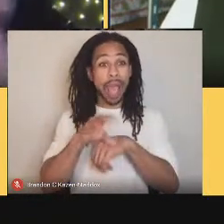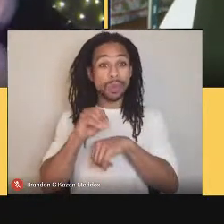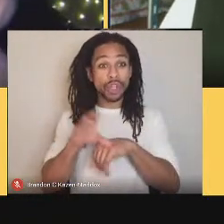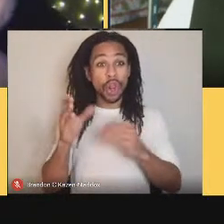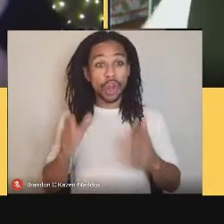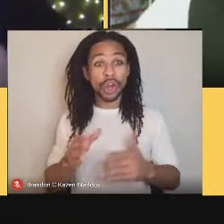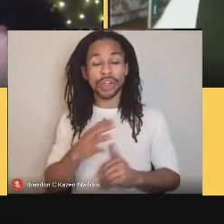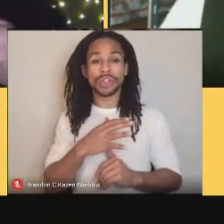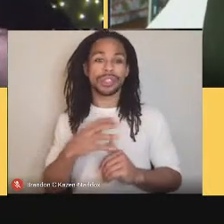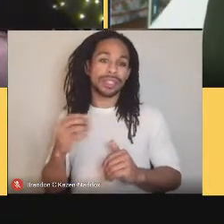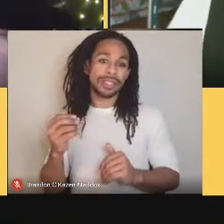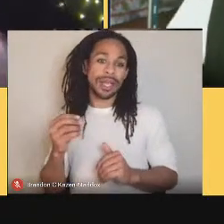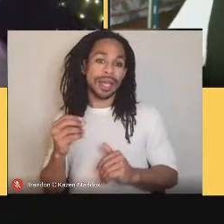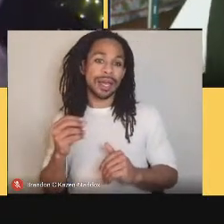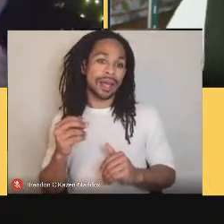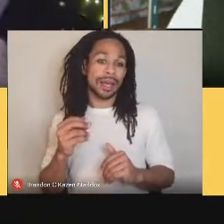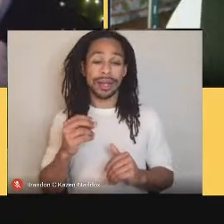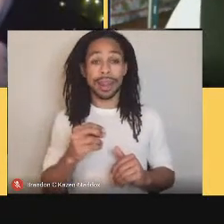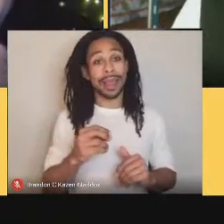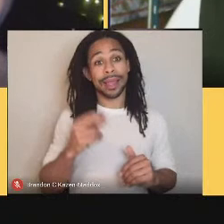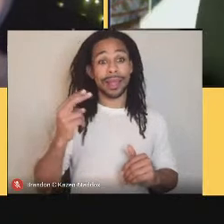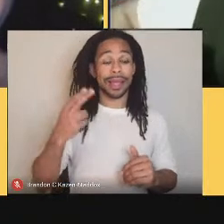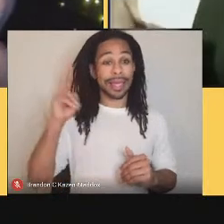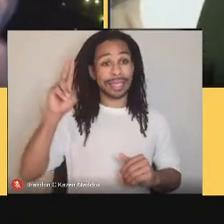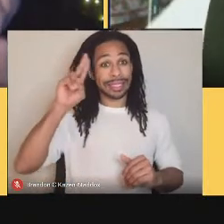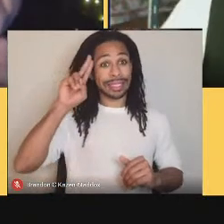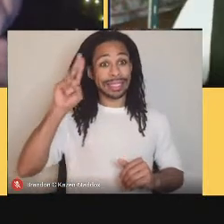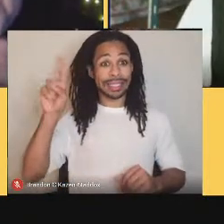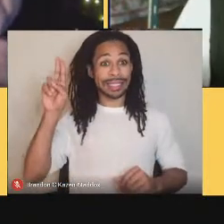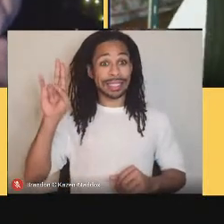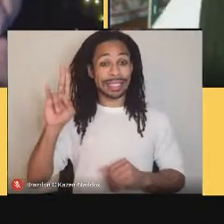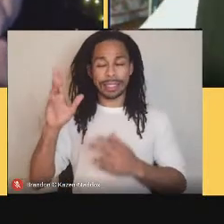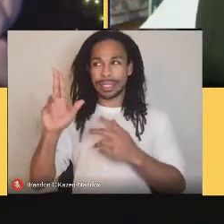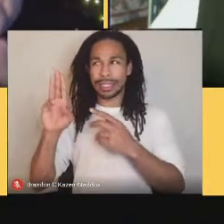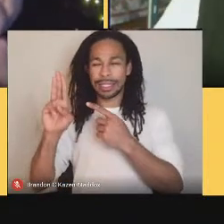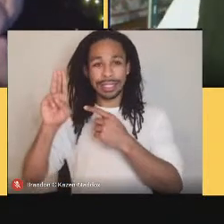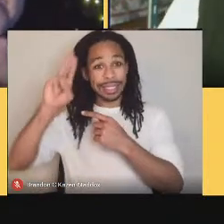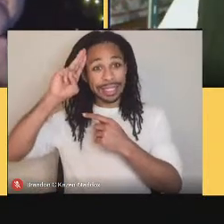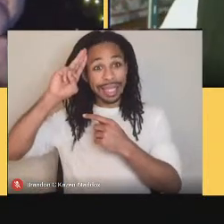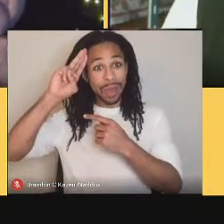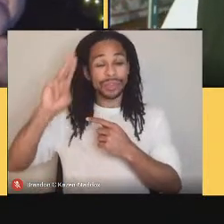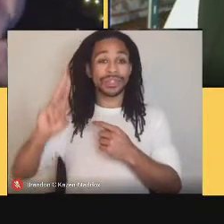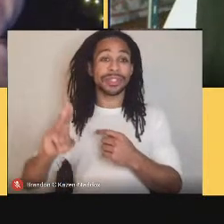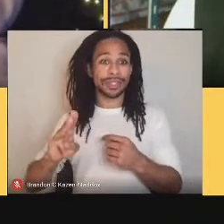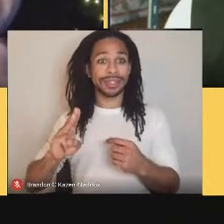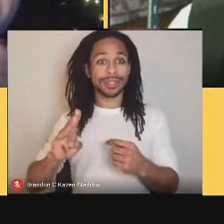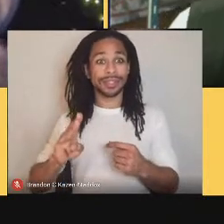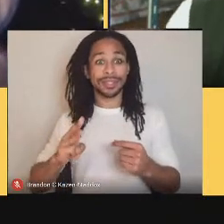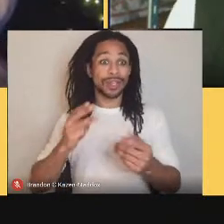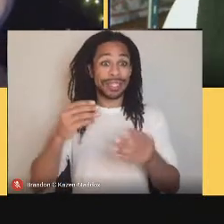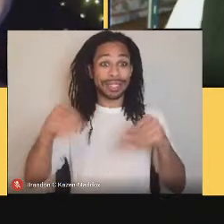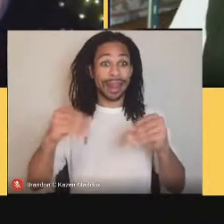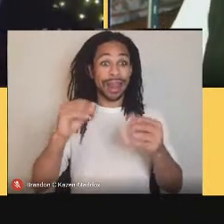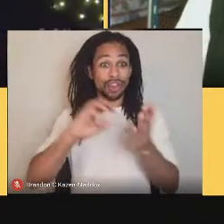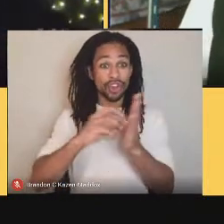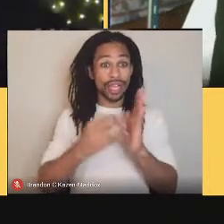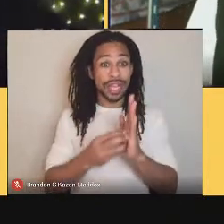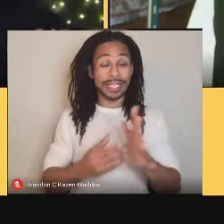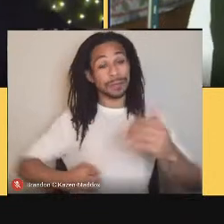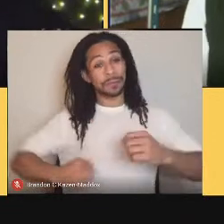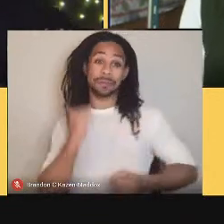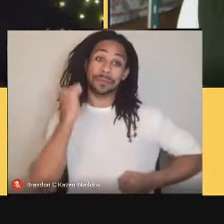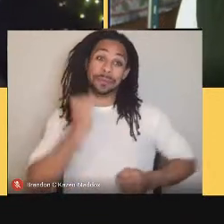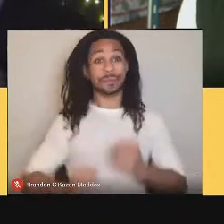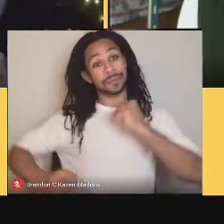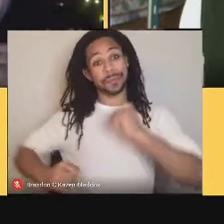just, you know, scouts selling cookies. I want to see these two little like jaunty cartoon characters that are just kind of like